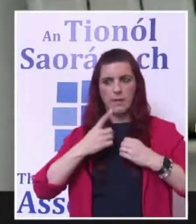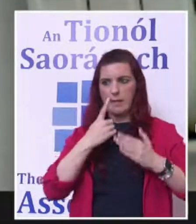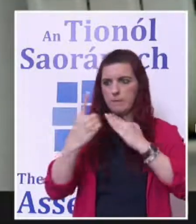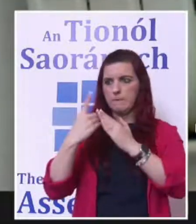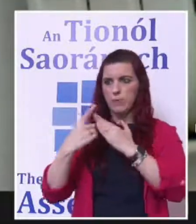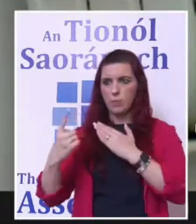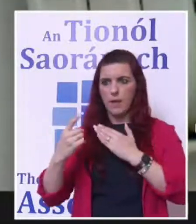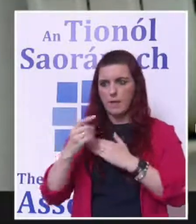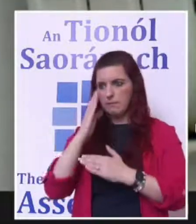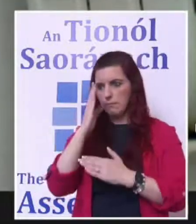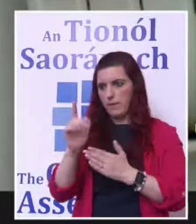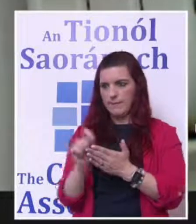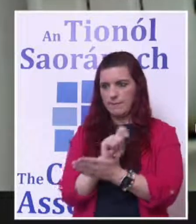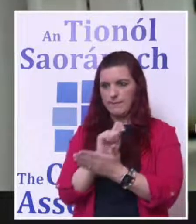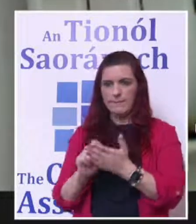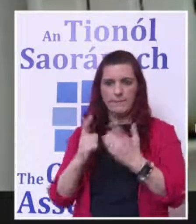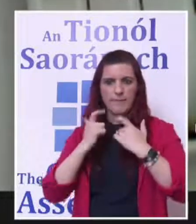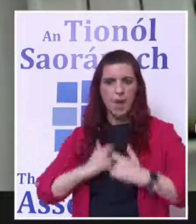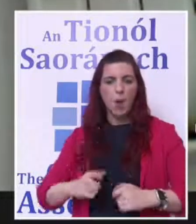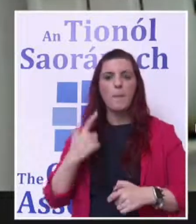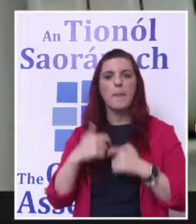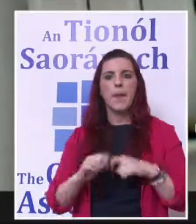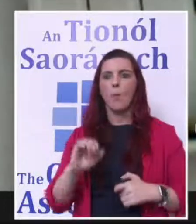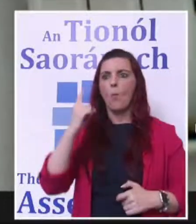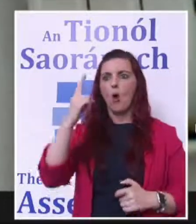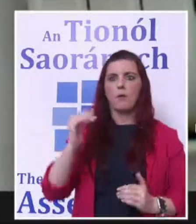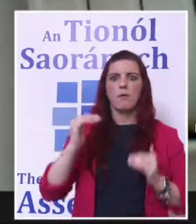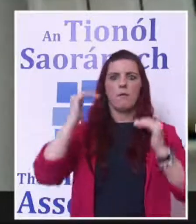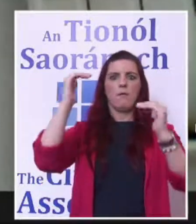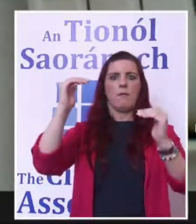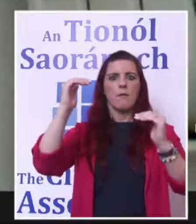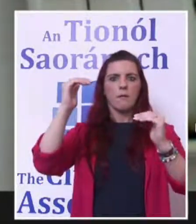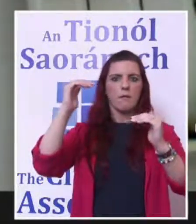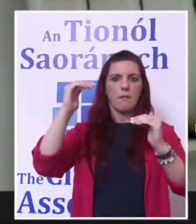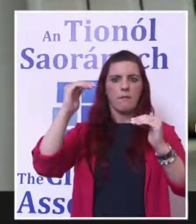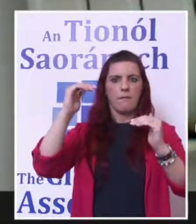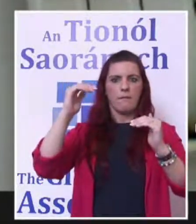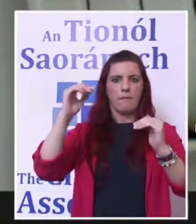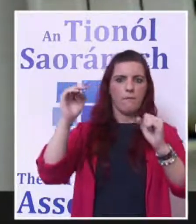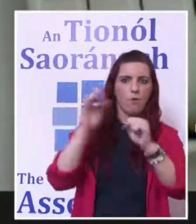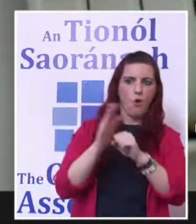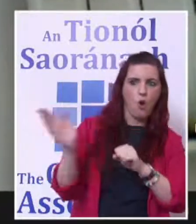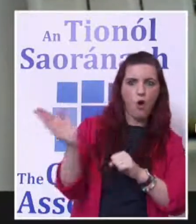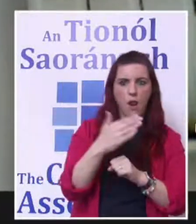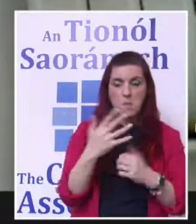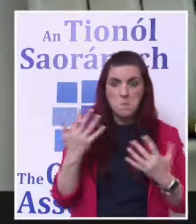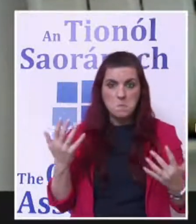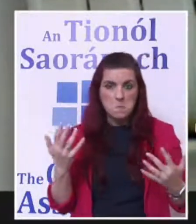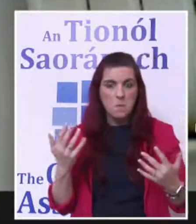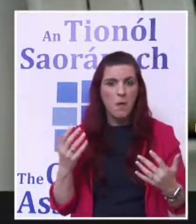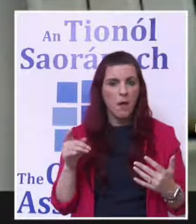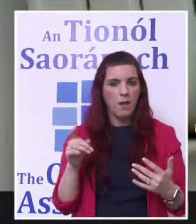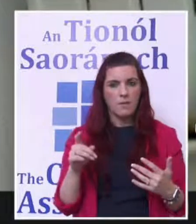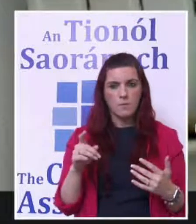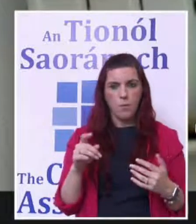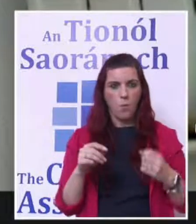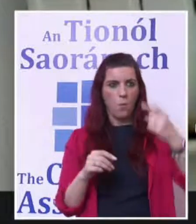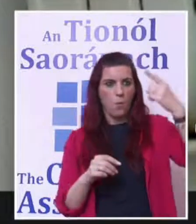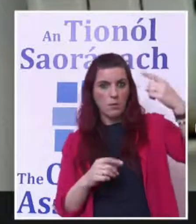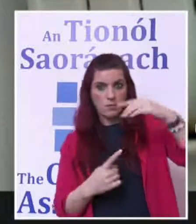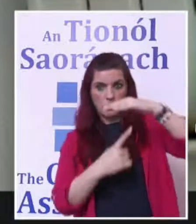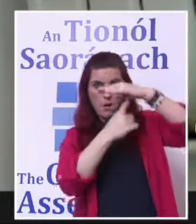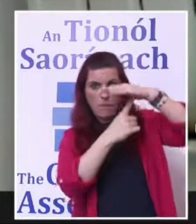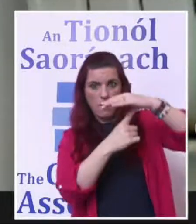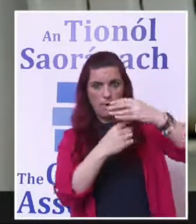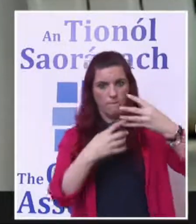of a Dublin-wide democratically elected mayor. Again, that in part sort of reflects some of the processes